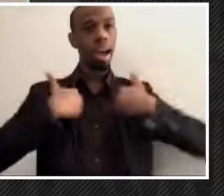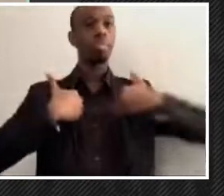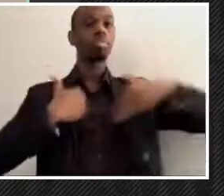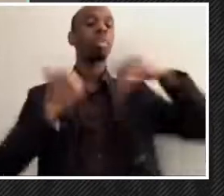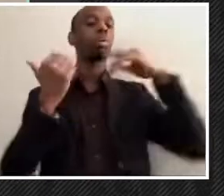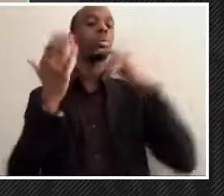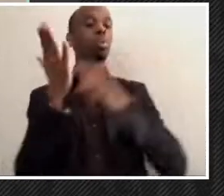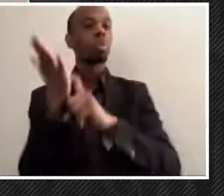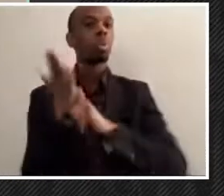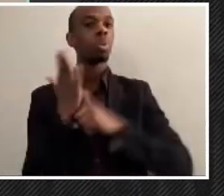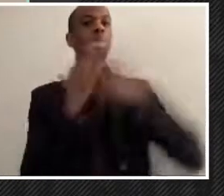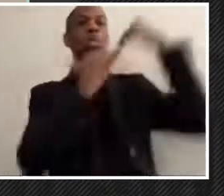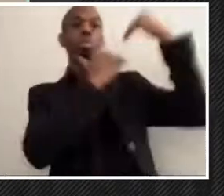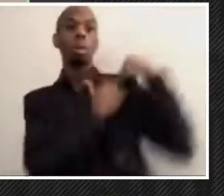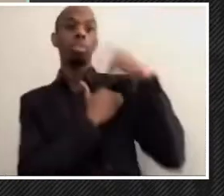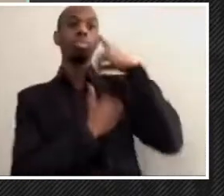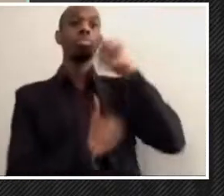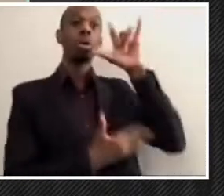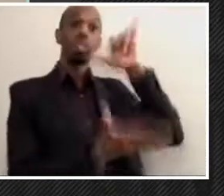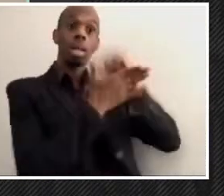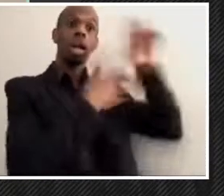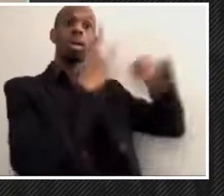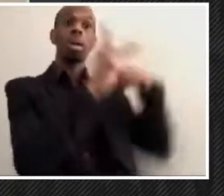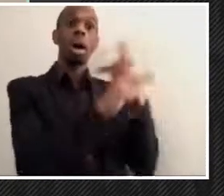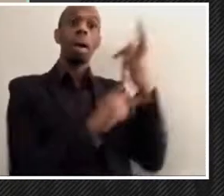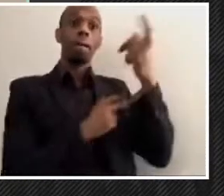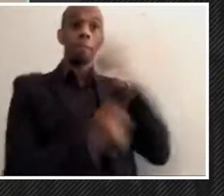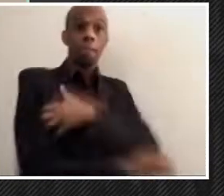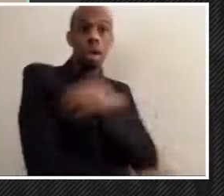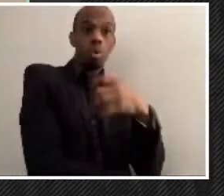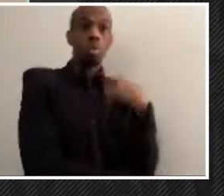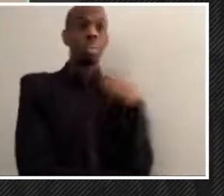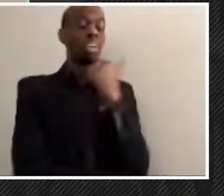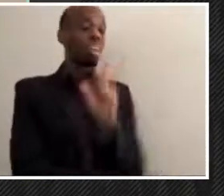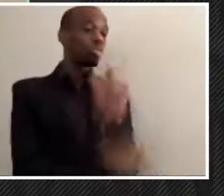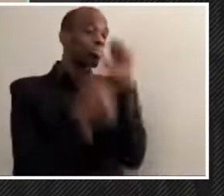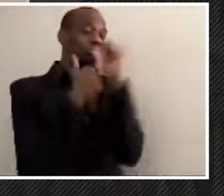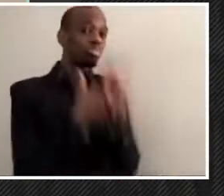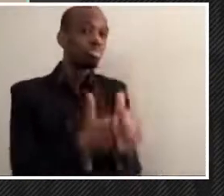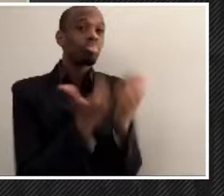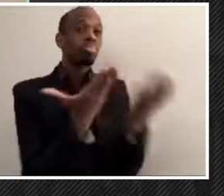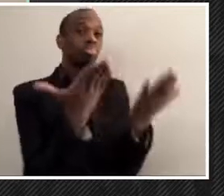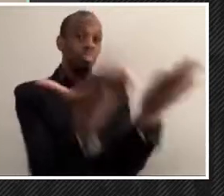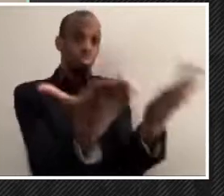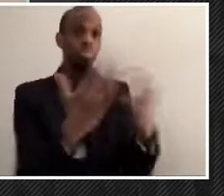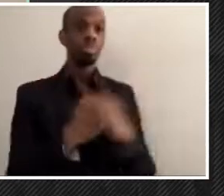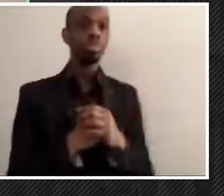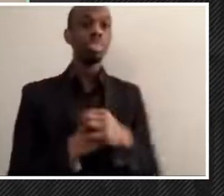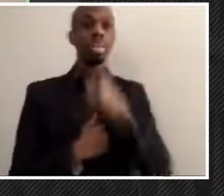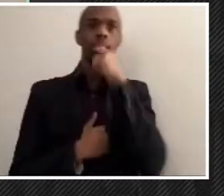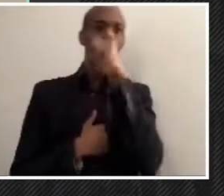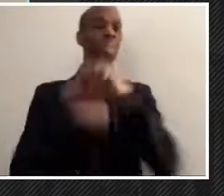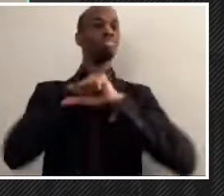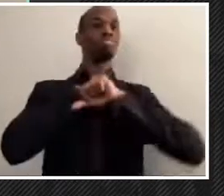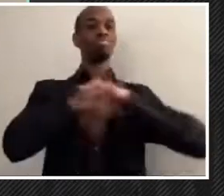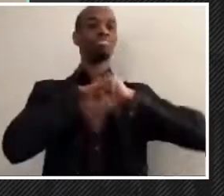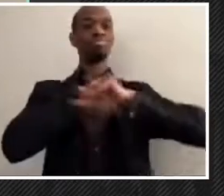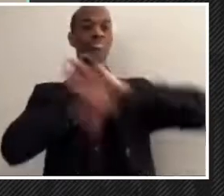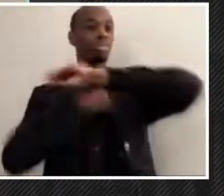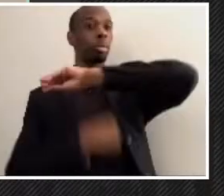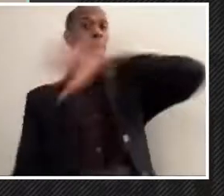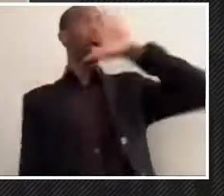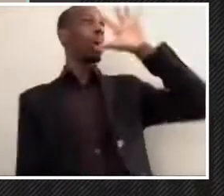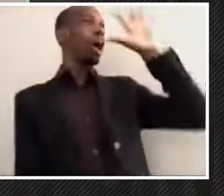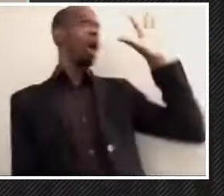voices. It's not a talking point. It's not a tagline. It's a policy demand. You know, when people said